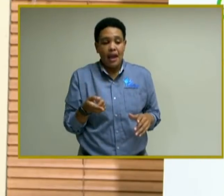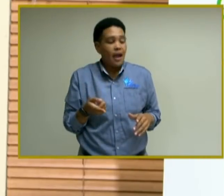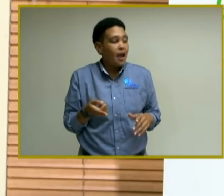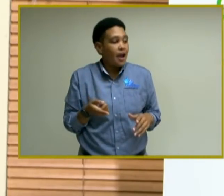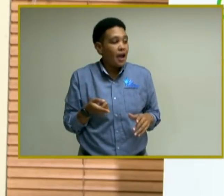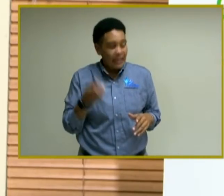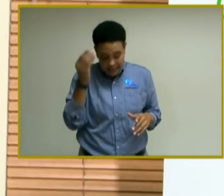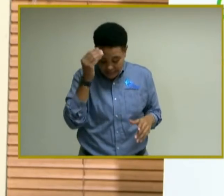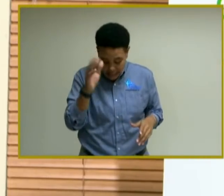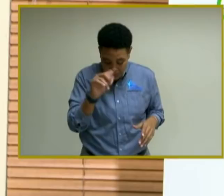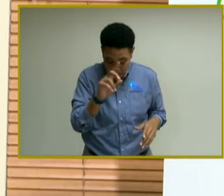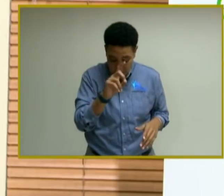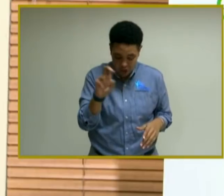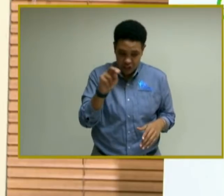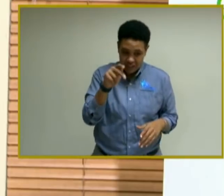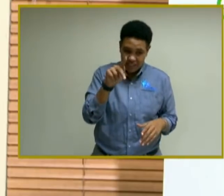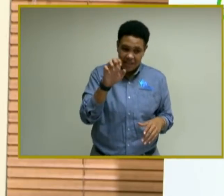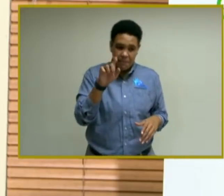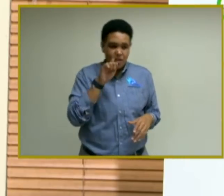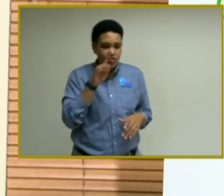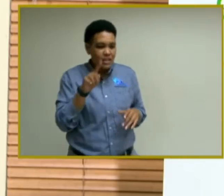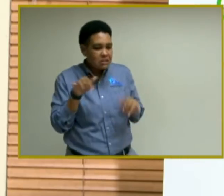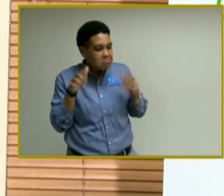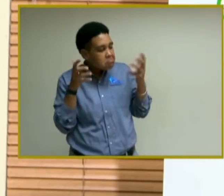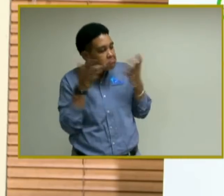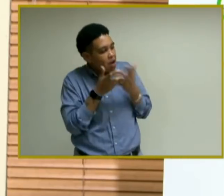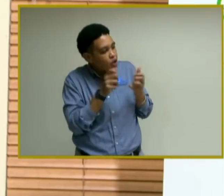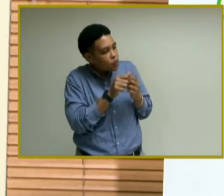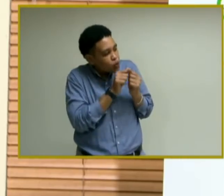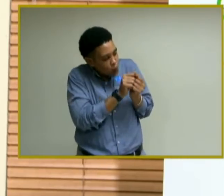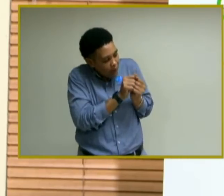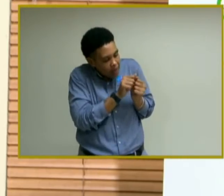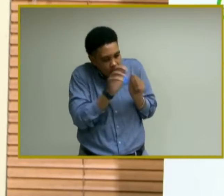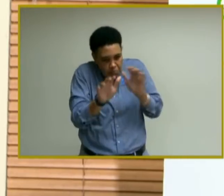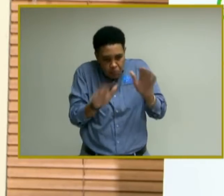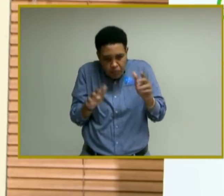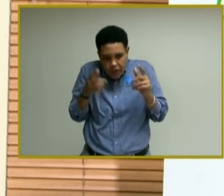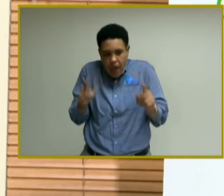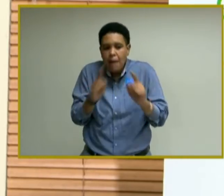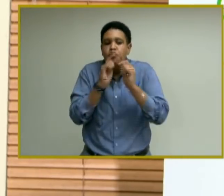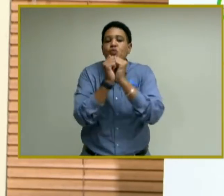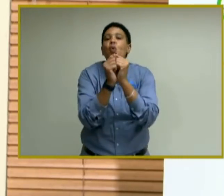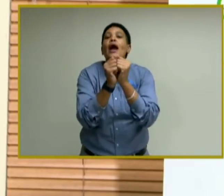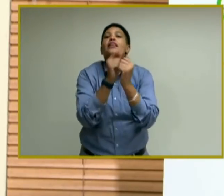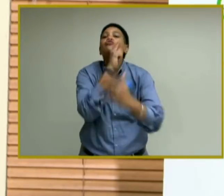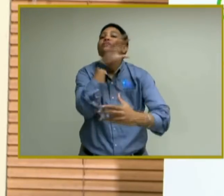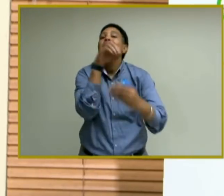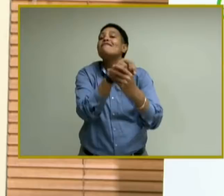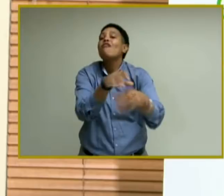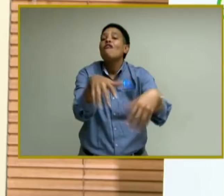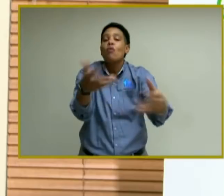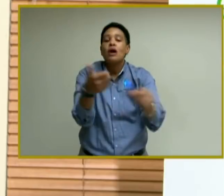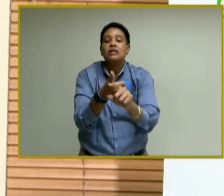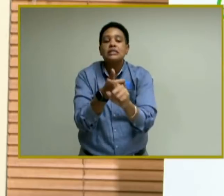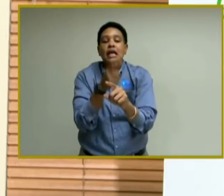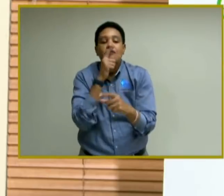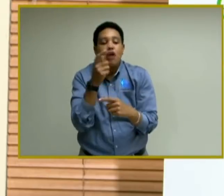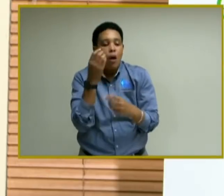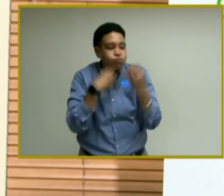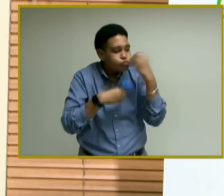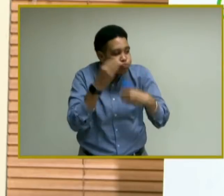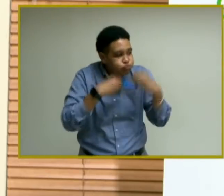said by Dr. Spence, is synonymous with togetherness. Togetherness that involves dinner parties